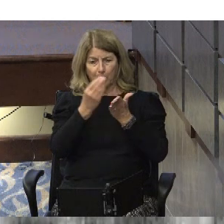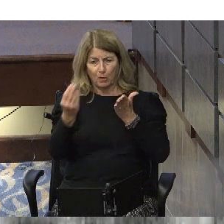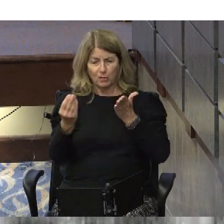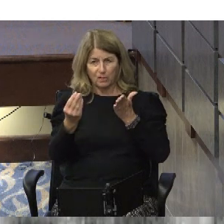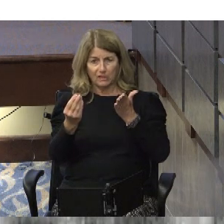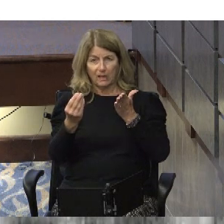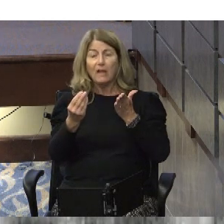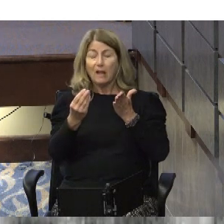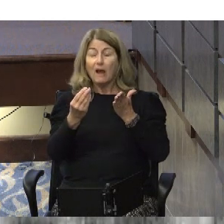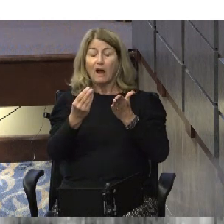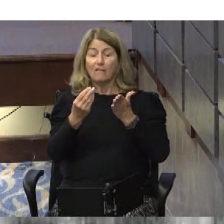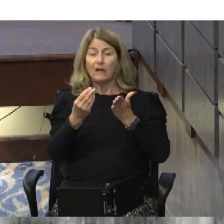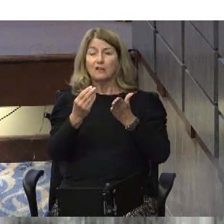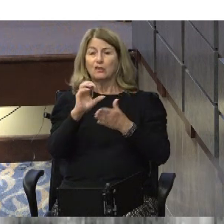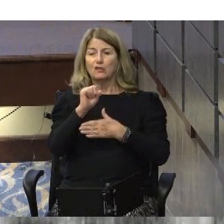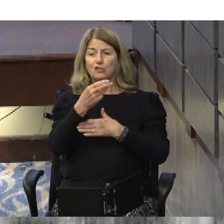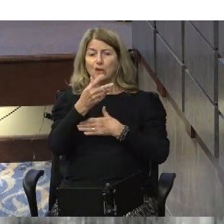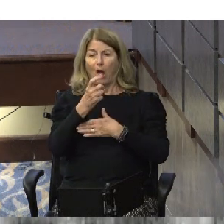non-congregate shelter.